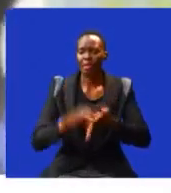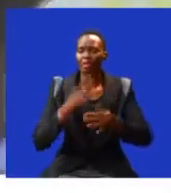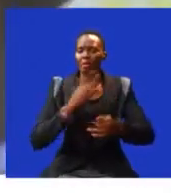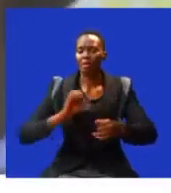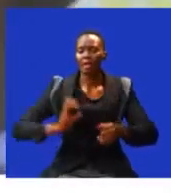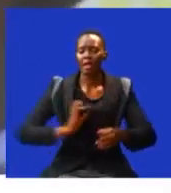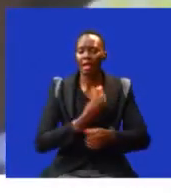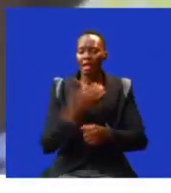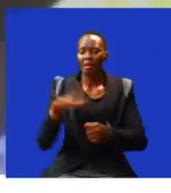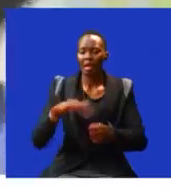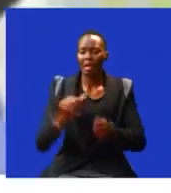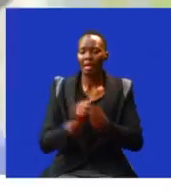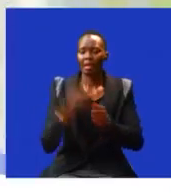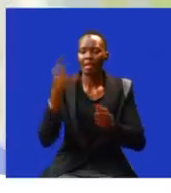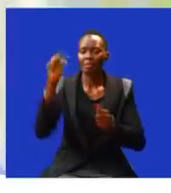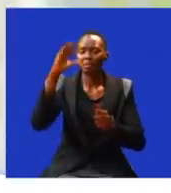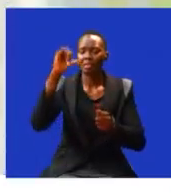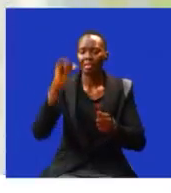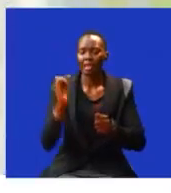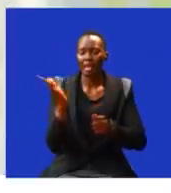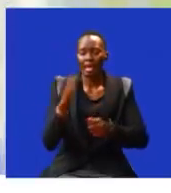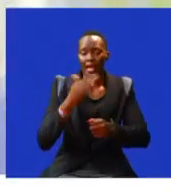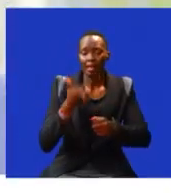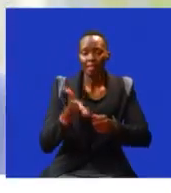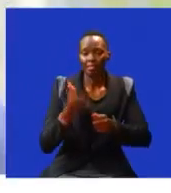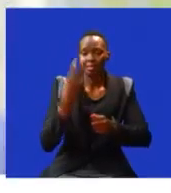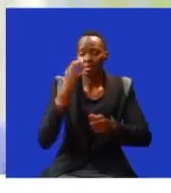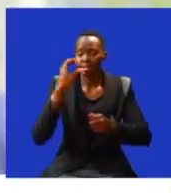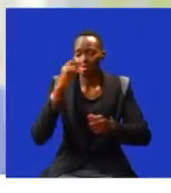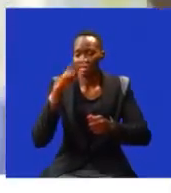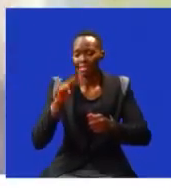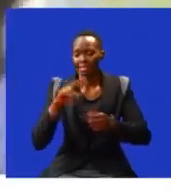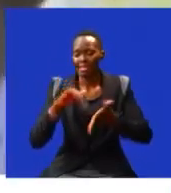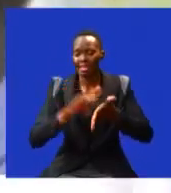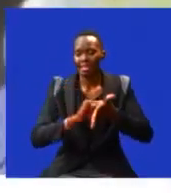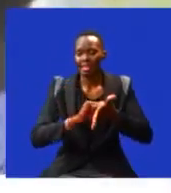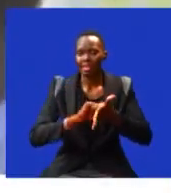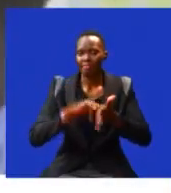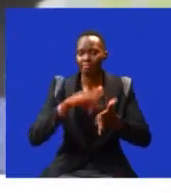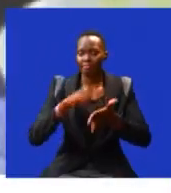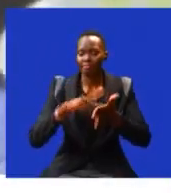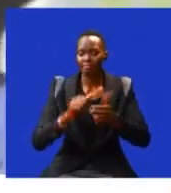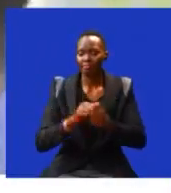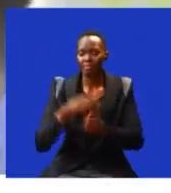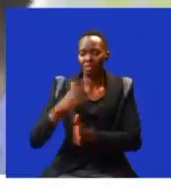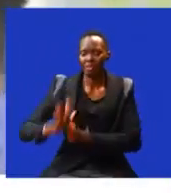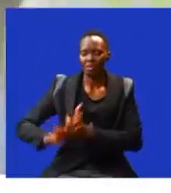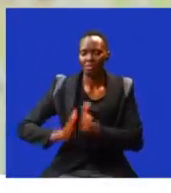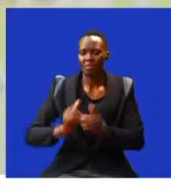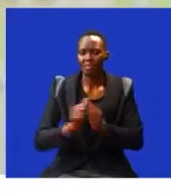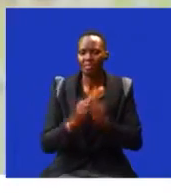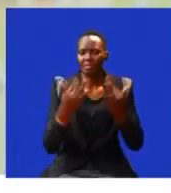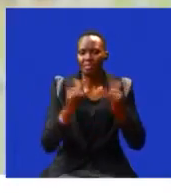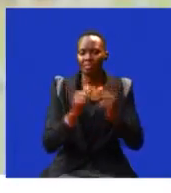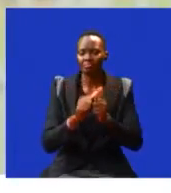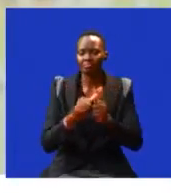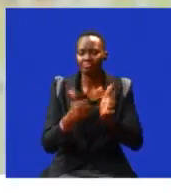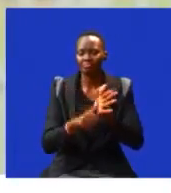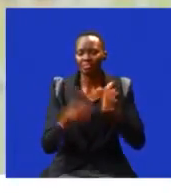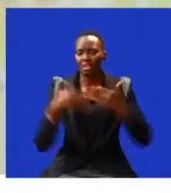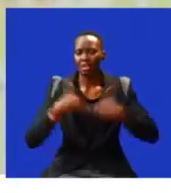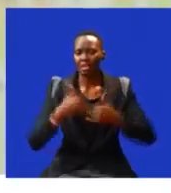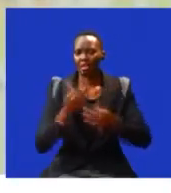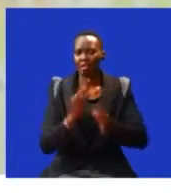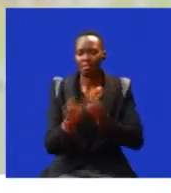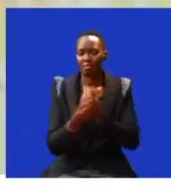area MCA to come in to see that the project is helping the residents of this place. So if you can't bring